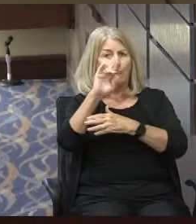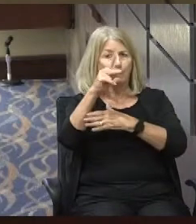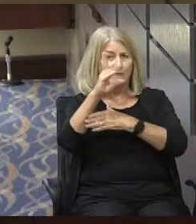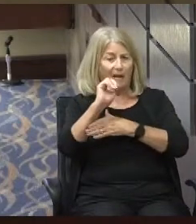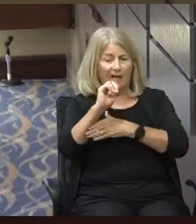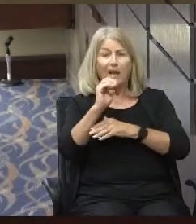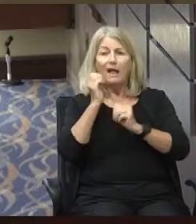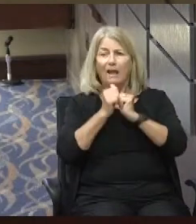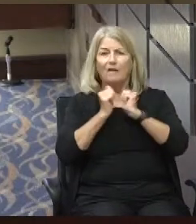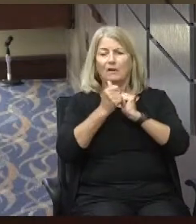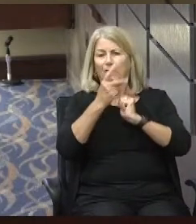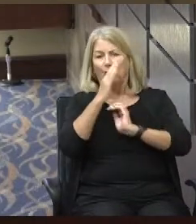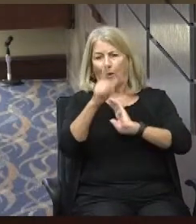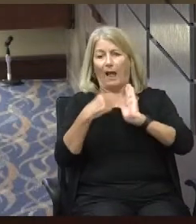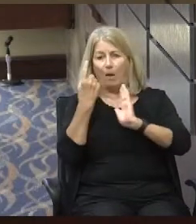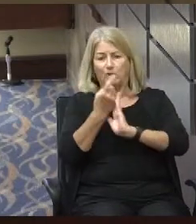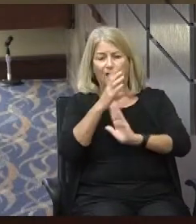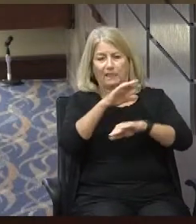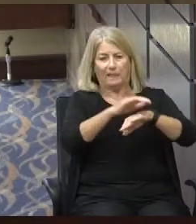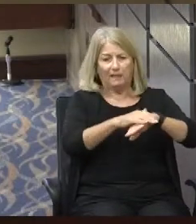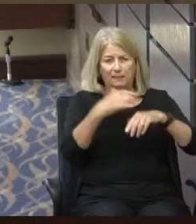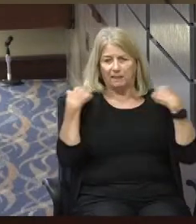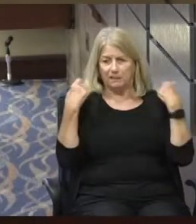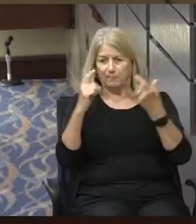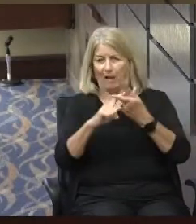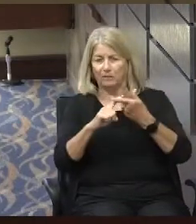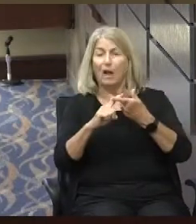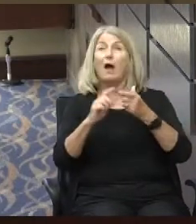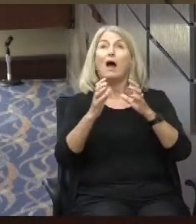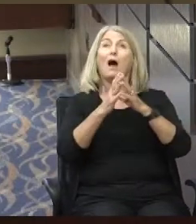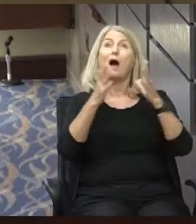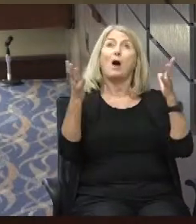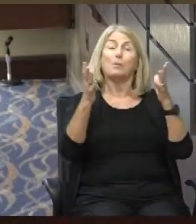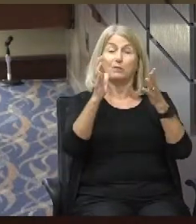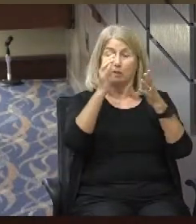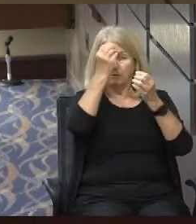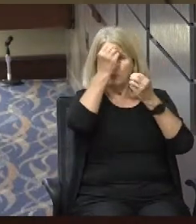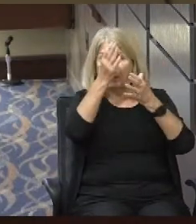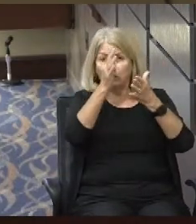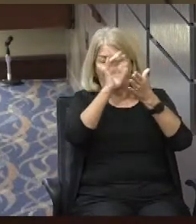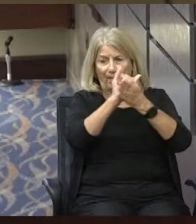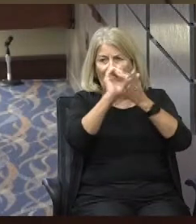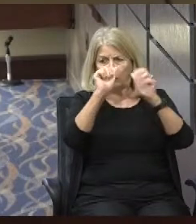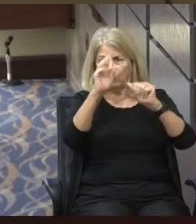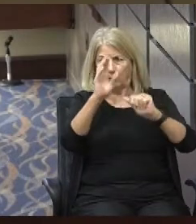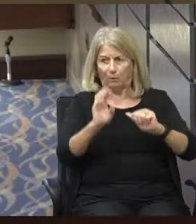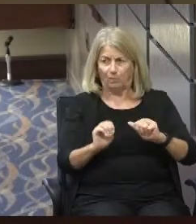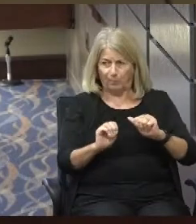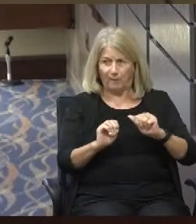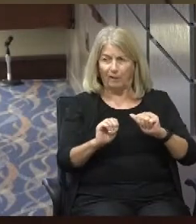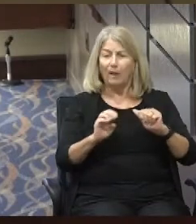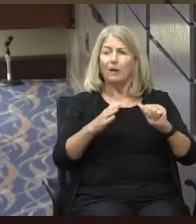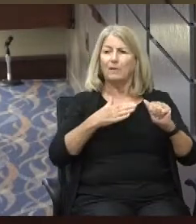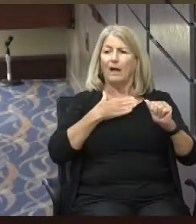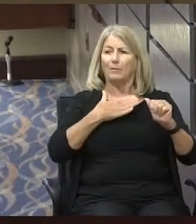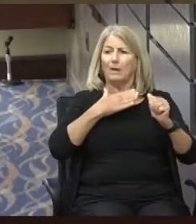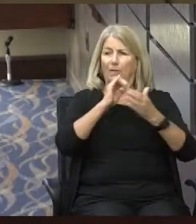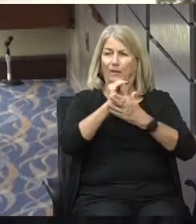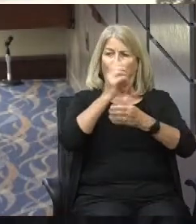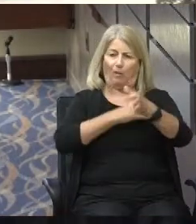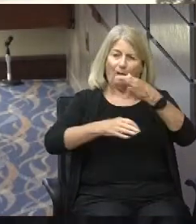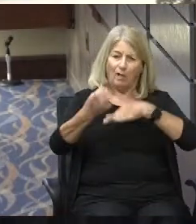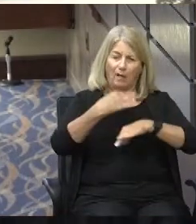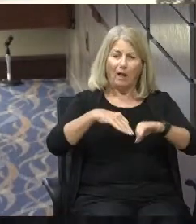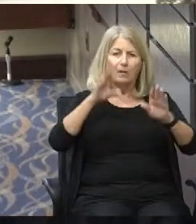been in English and Spanish, how transformative that could have been. I love that there's the capacity to change out the photo on the top to